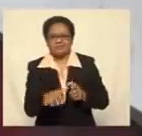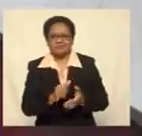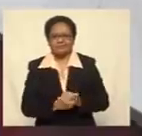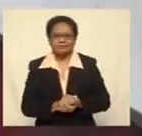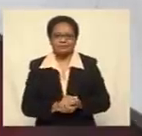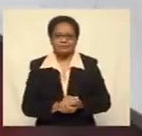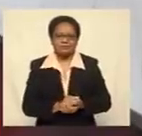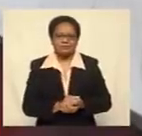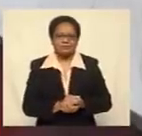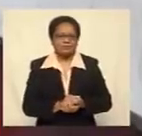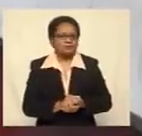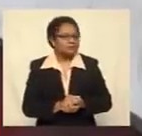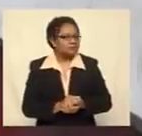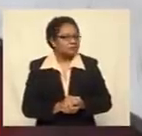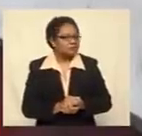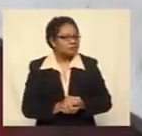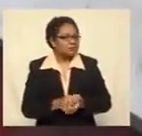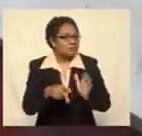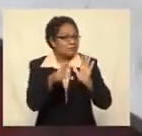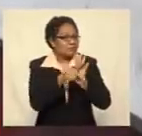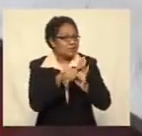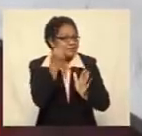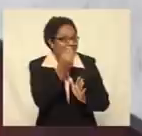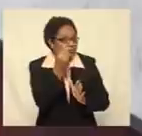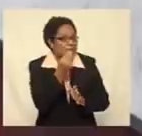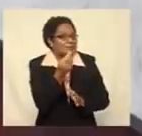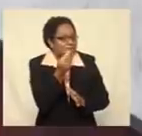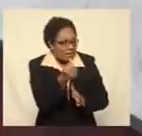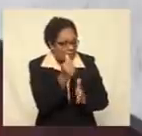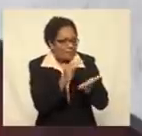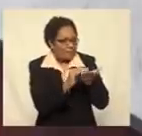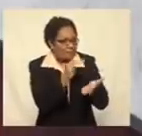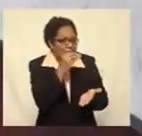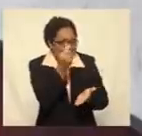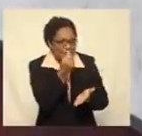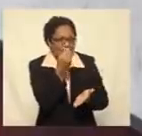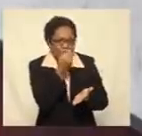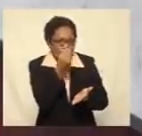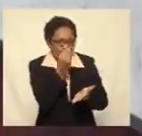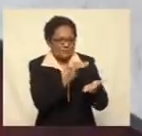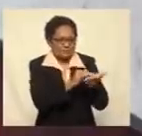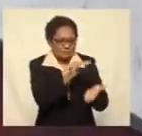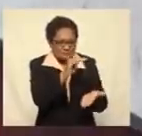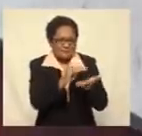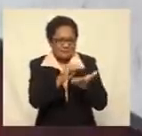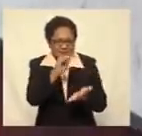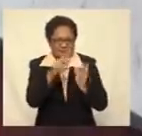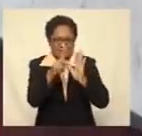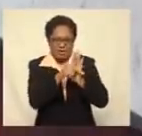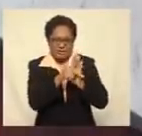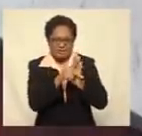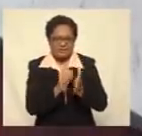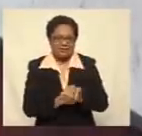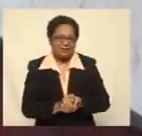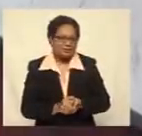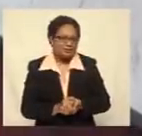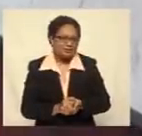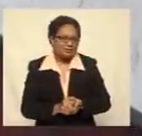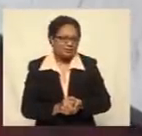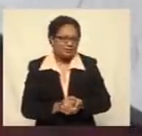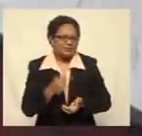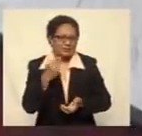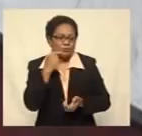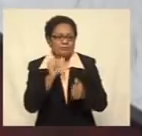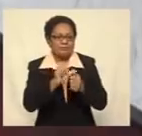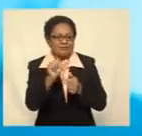Yes, the price of food, some of the items are going up. And it will be better if the items go down